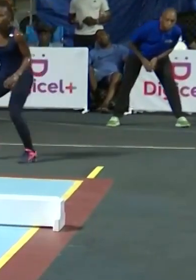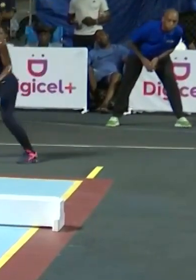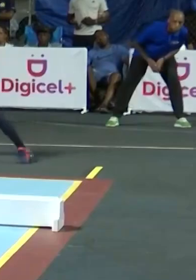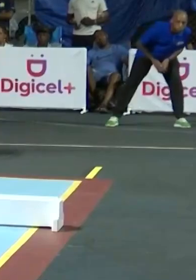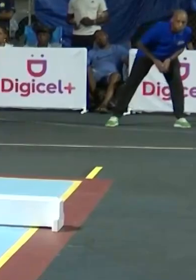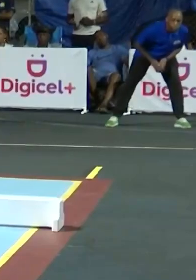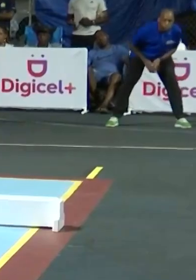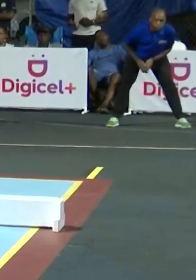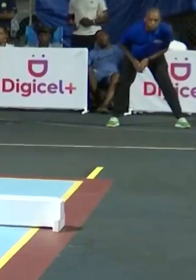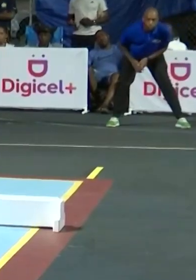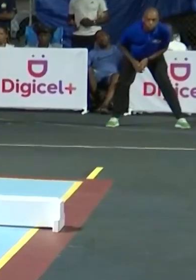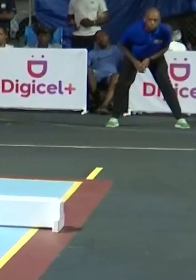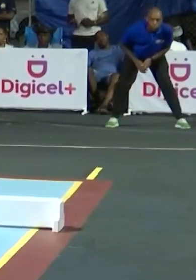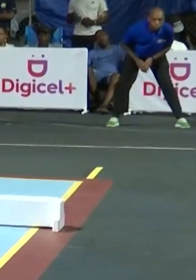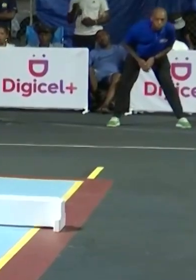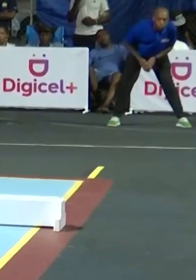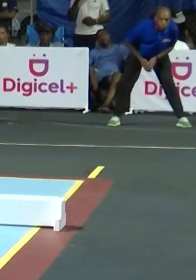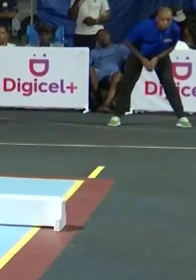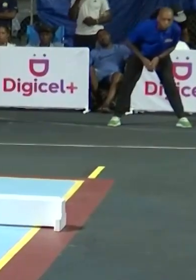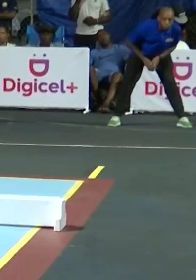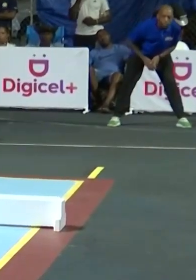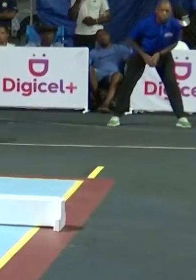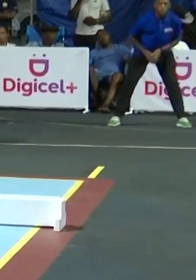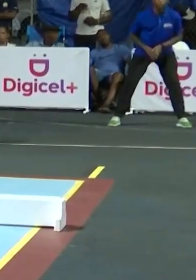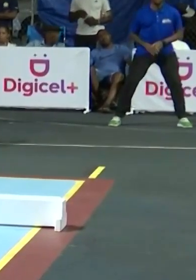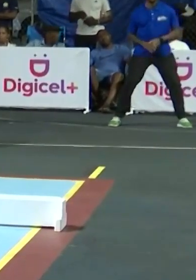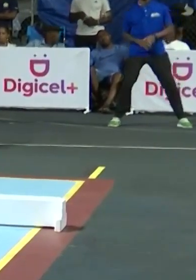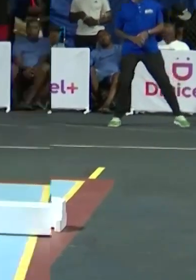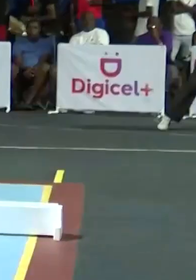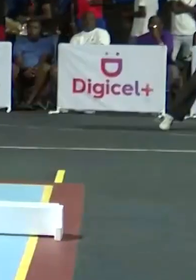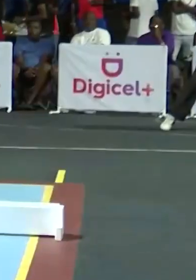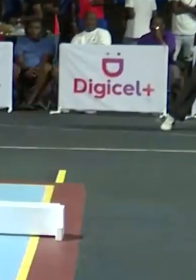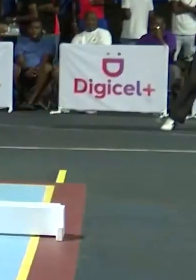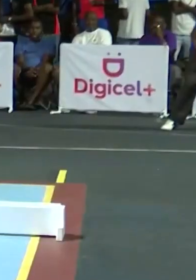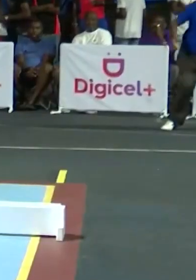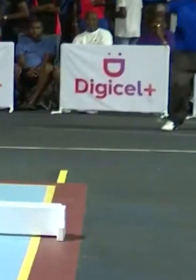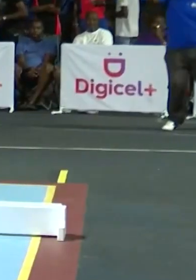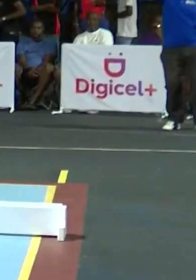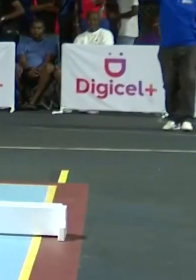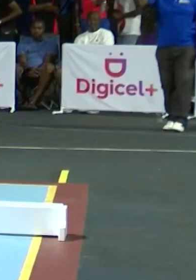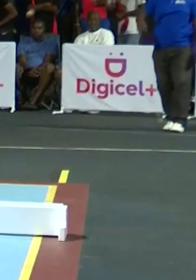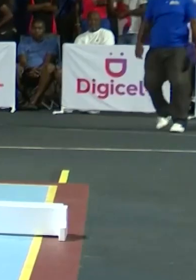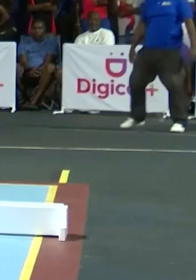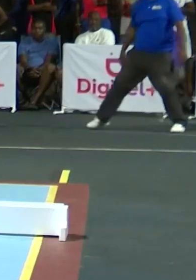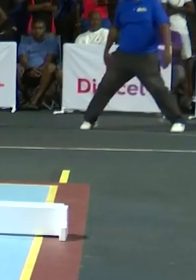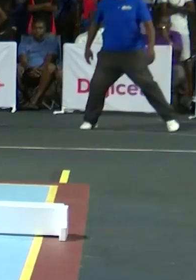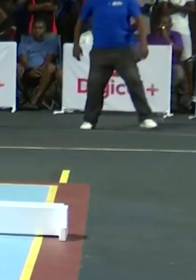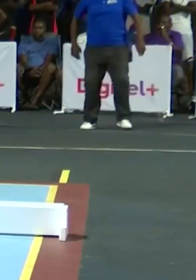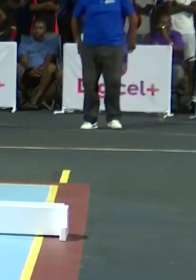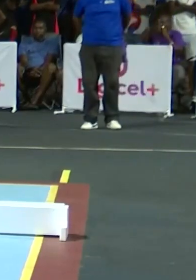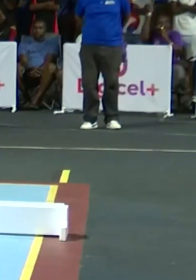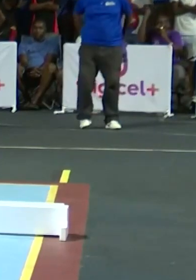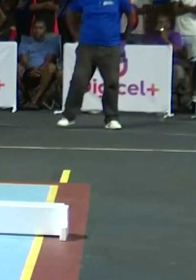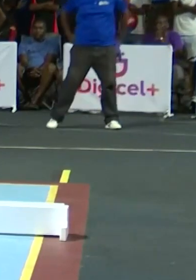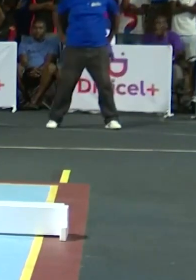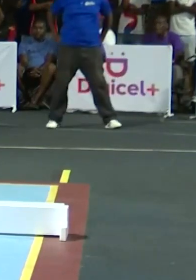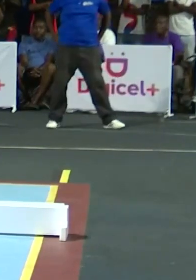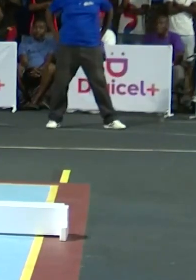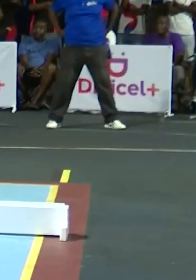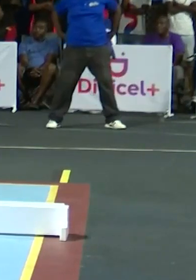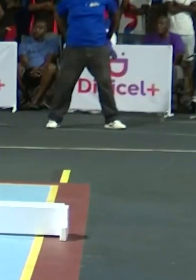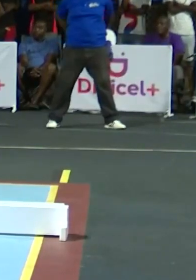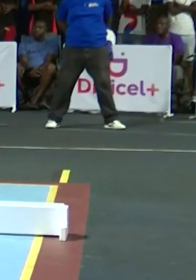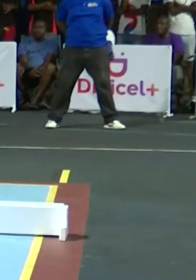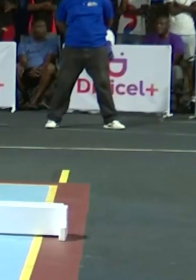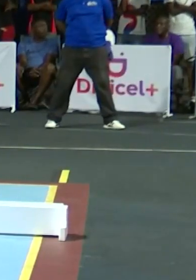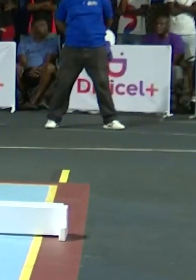on to take the second at 21-10. Into the men's action, Marson Johnson in the blue and green, having taken the first game